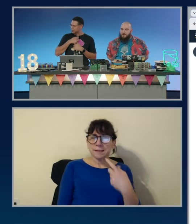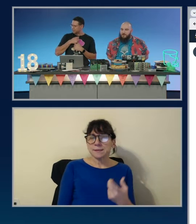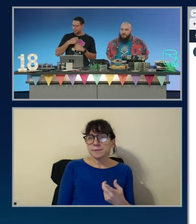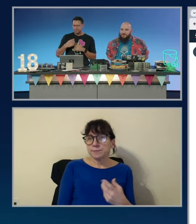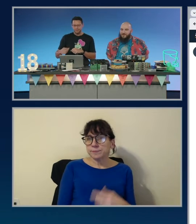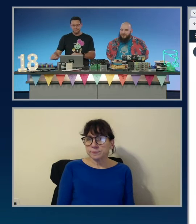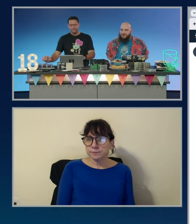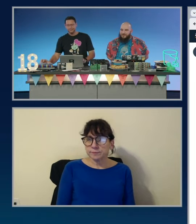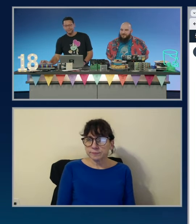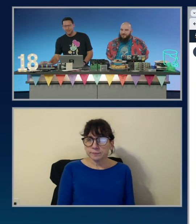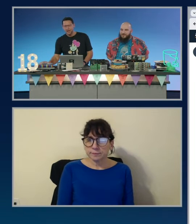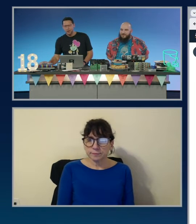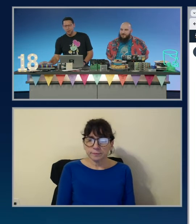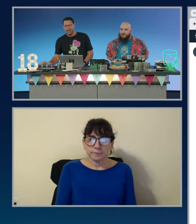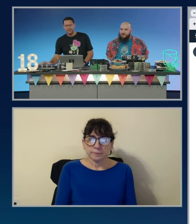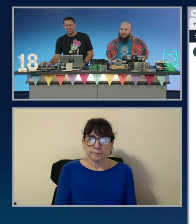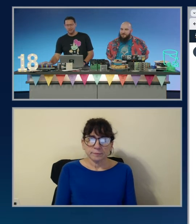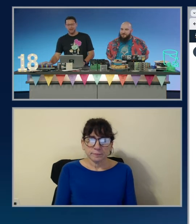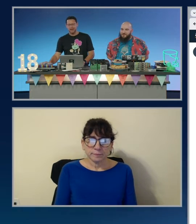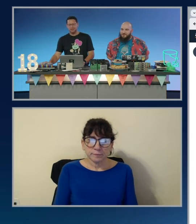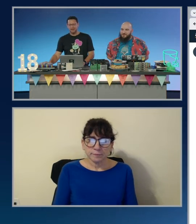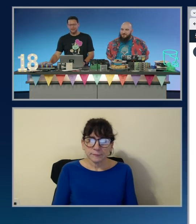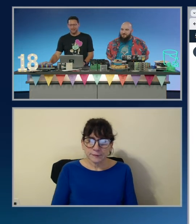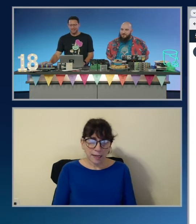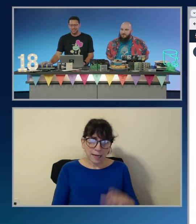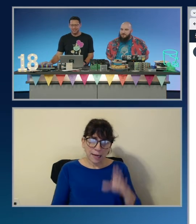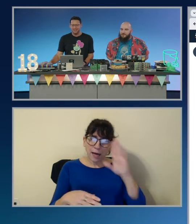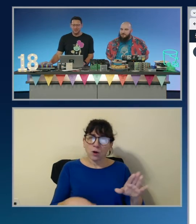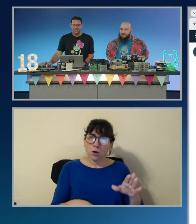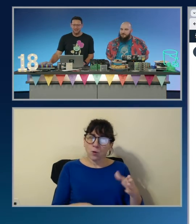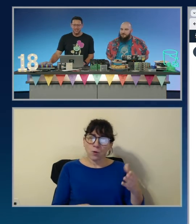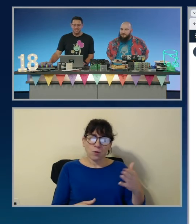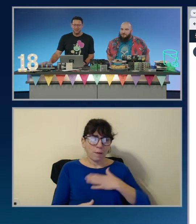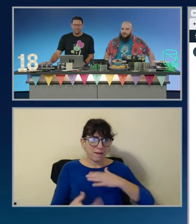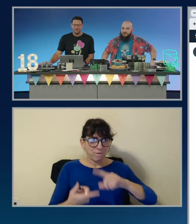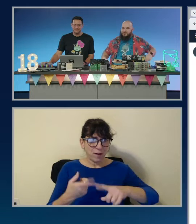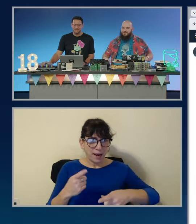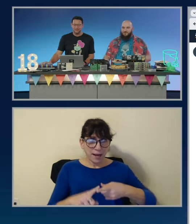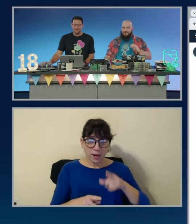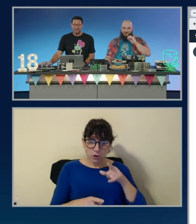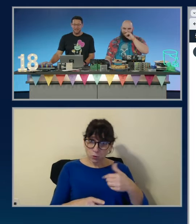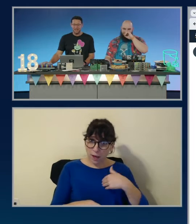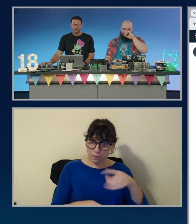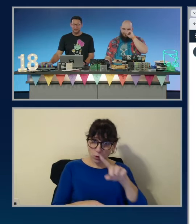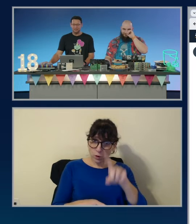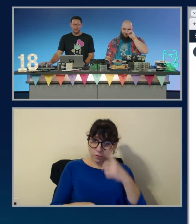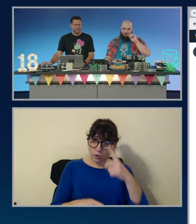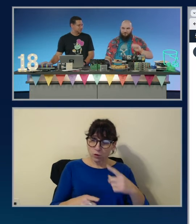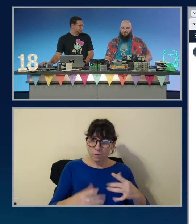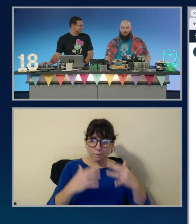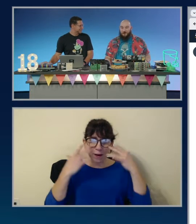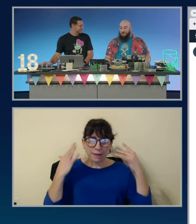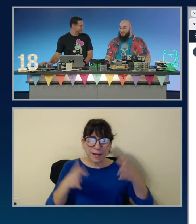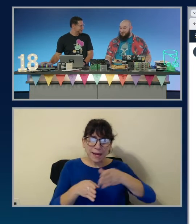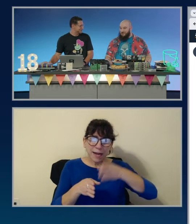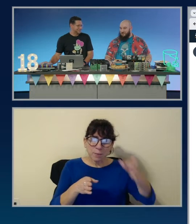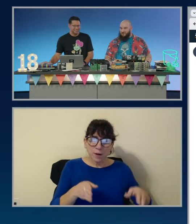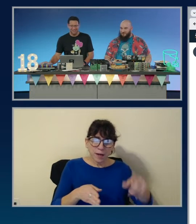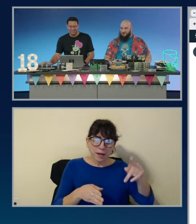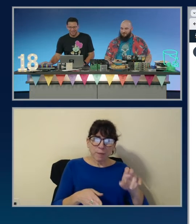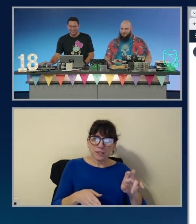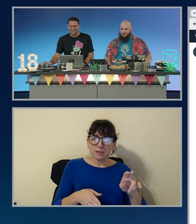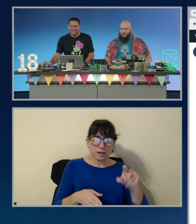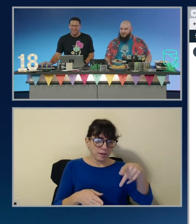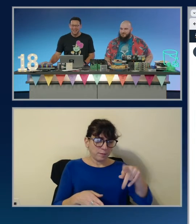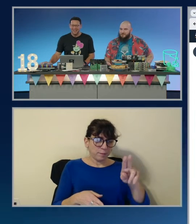adjust my tie. Yeah. Why, hello there, my friend. Do you have a question for your friendly neighborhood punster today? Monster. Look.